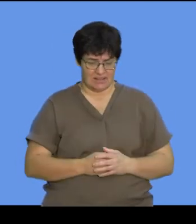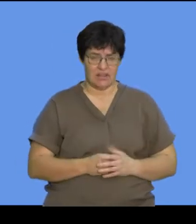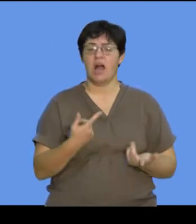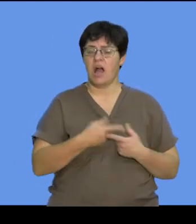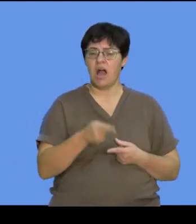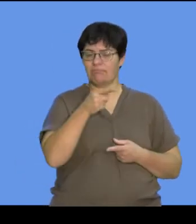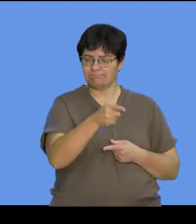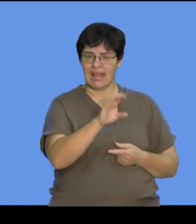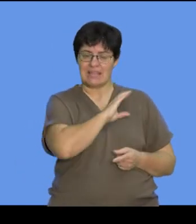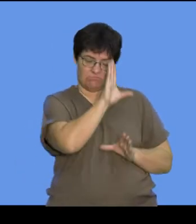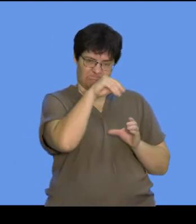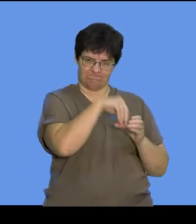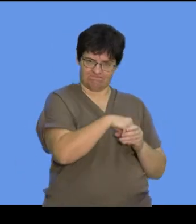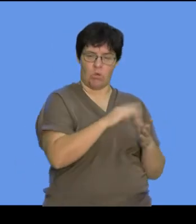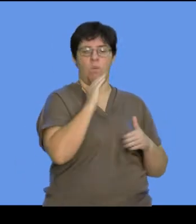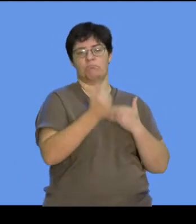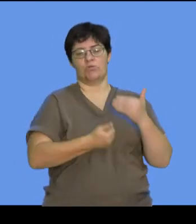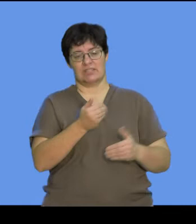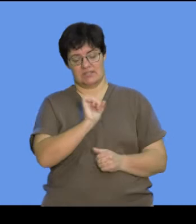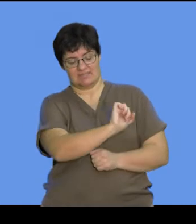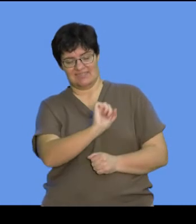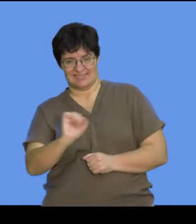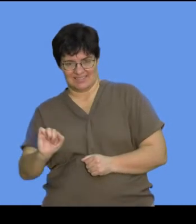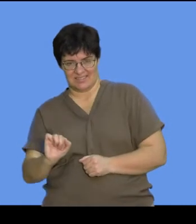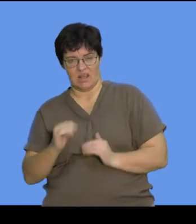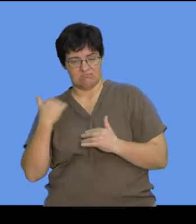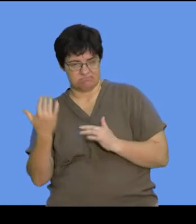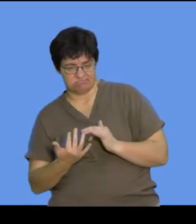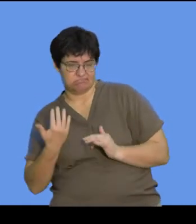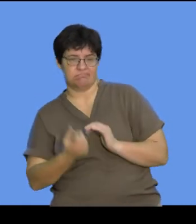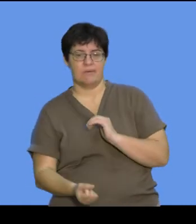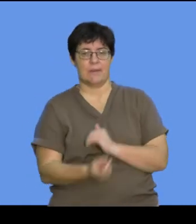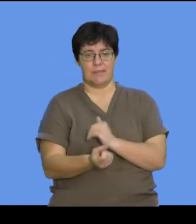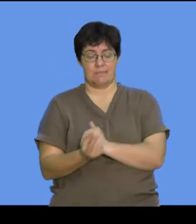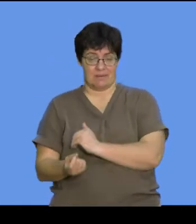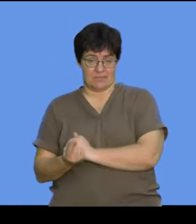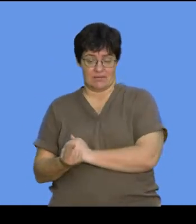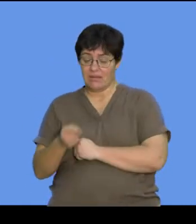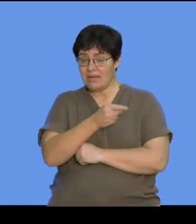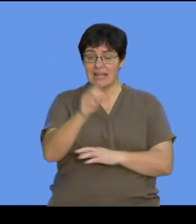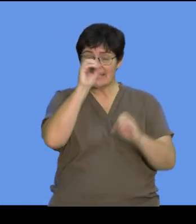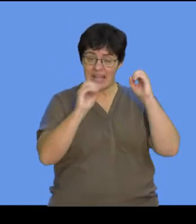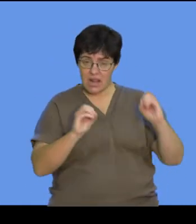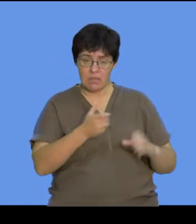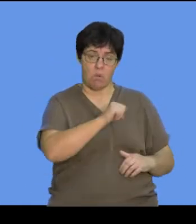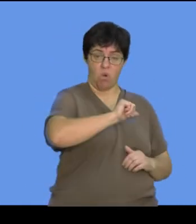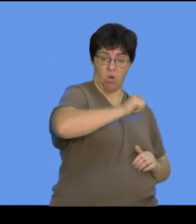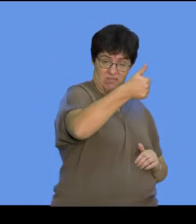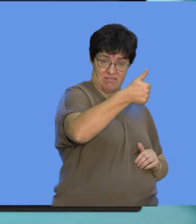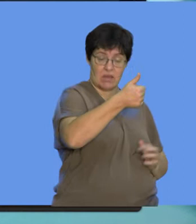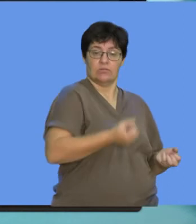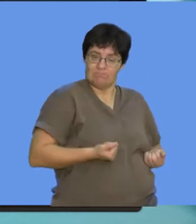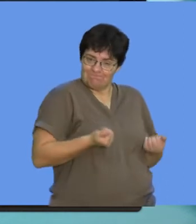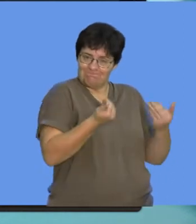cells, certain characteristics or processes are stimulated. Those cells need to be switched on